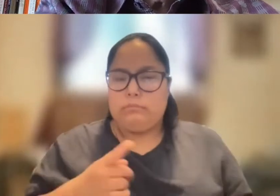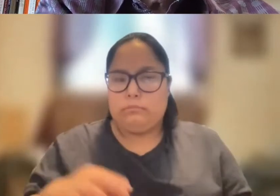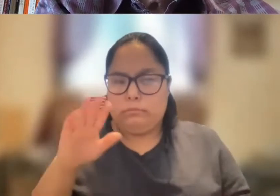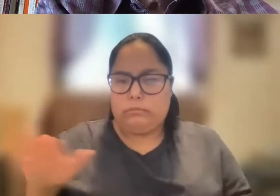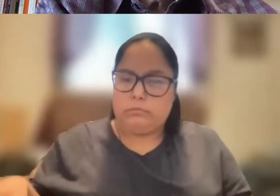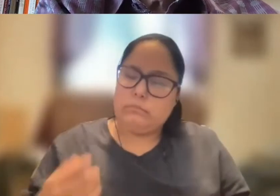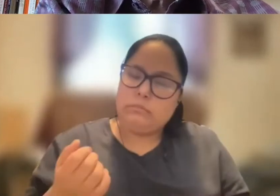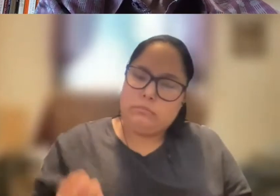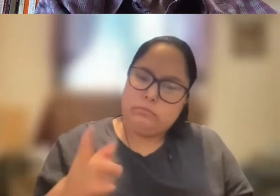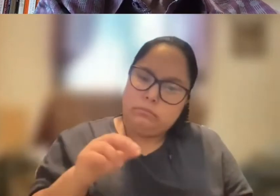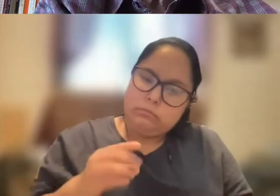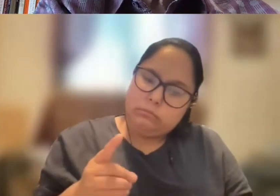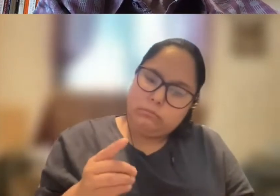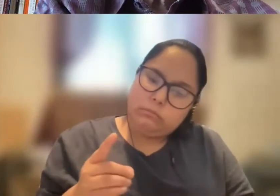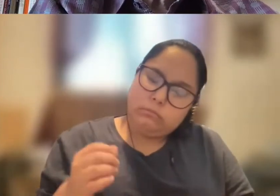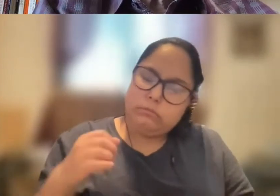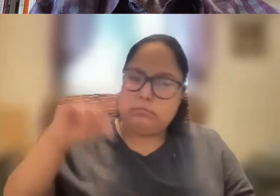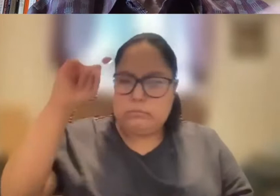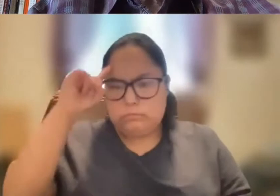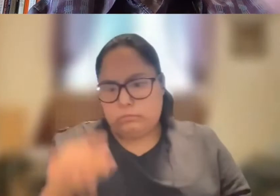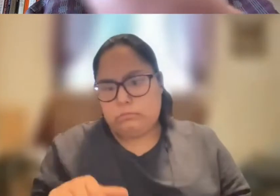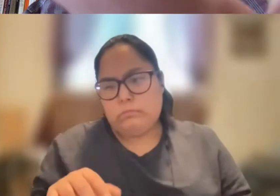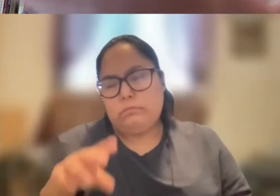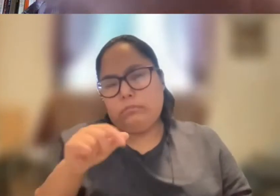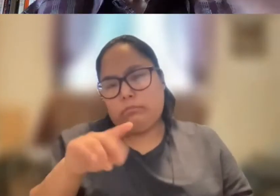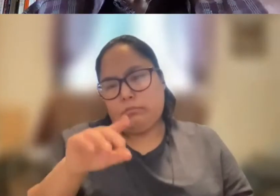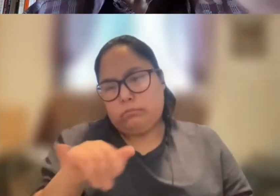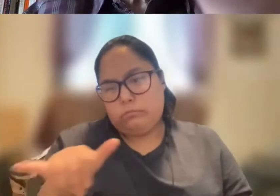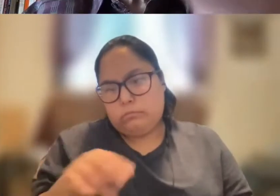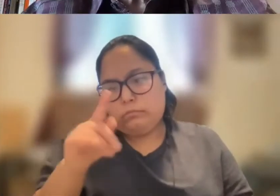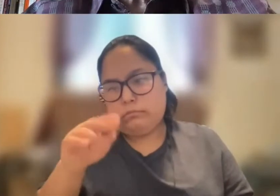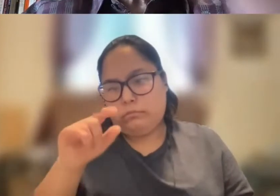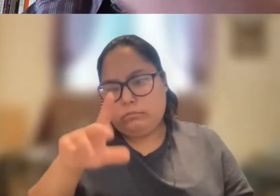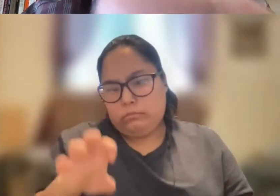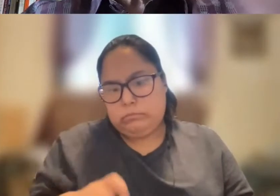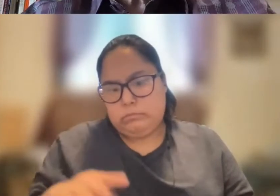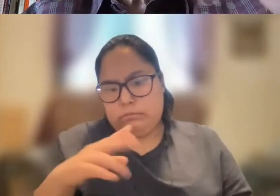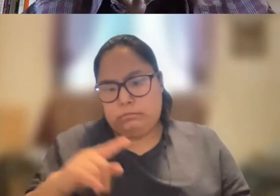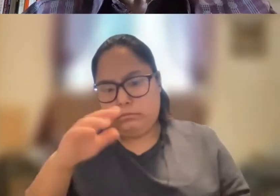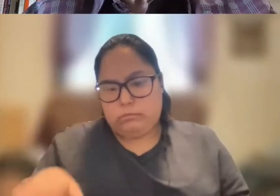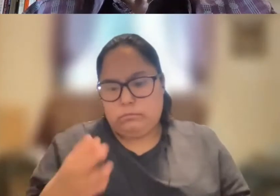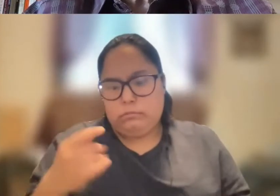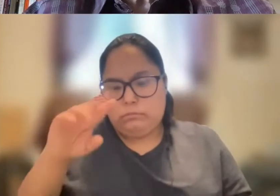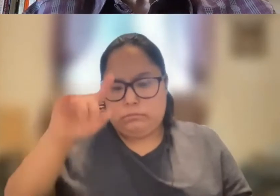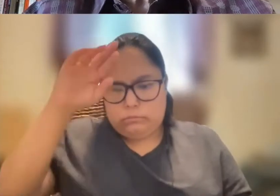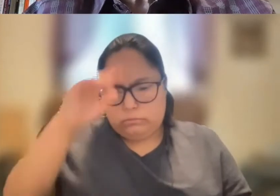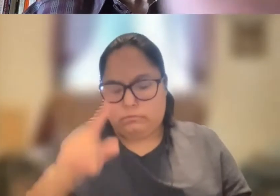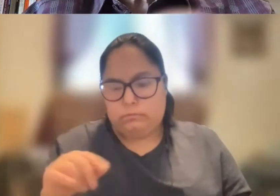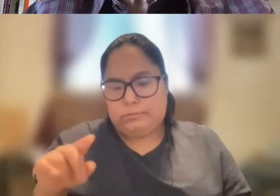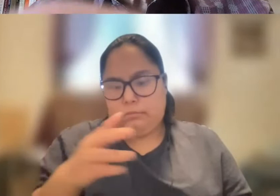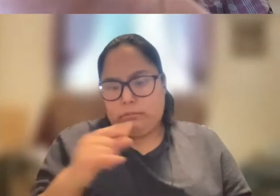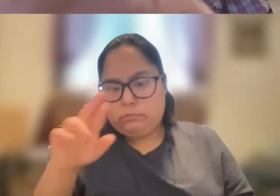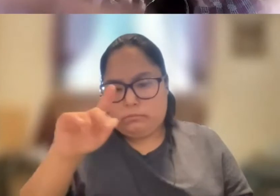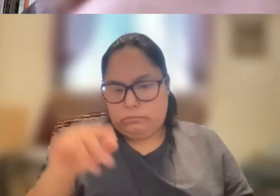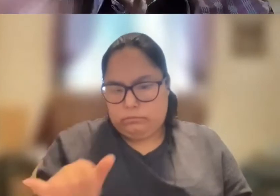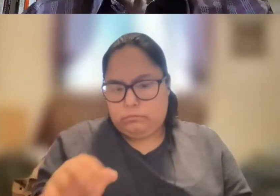young lad that's on the employ of the Edmonton Police Service as a civilian, and he does a lot of their diversity